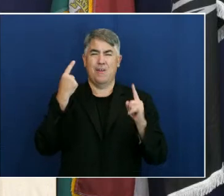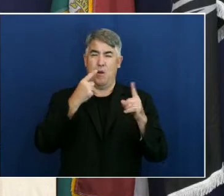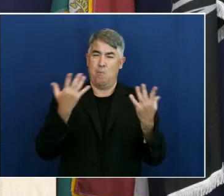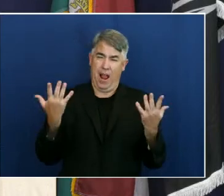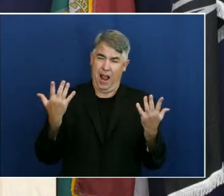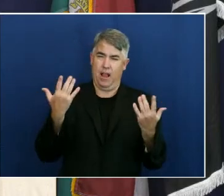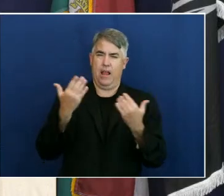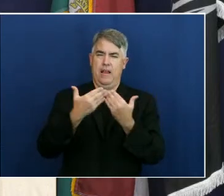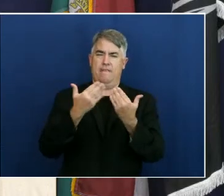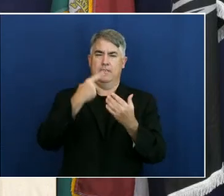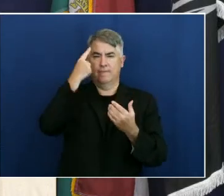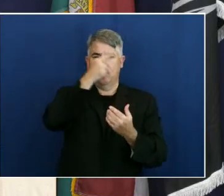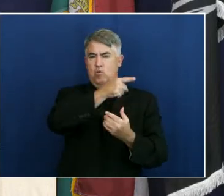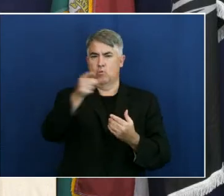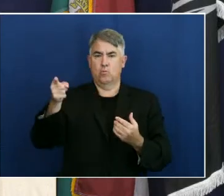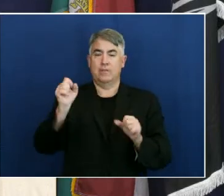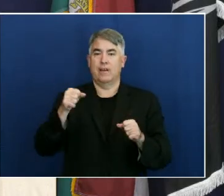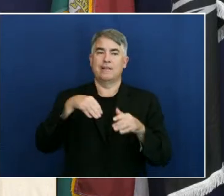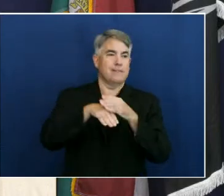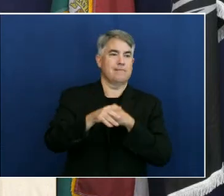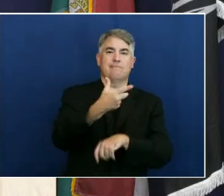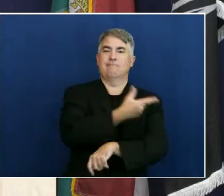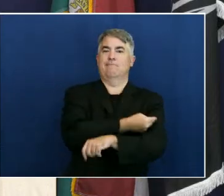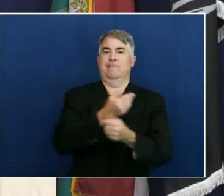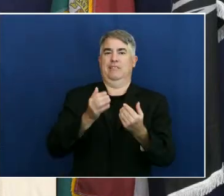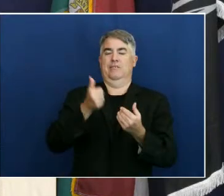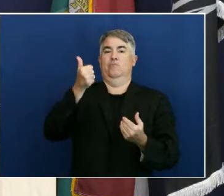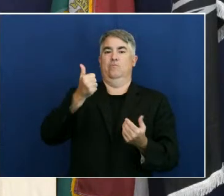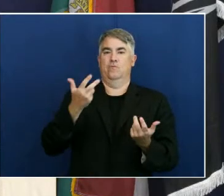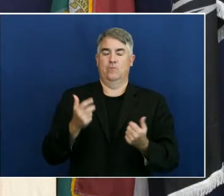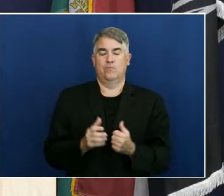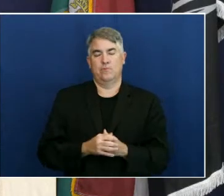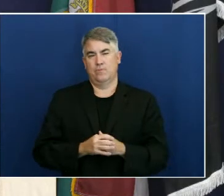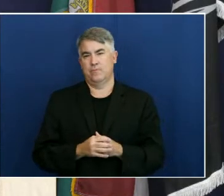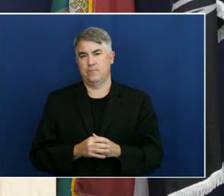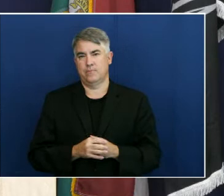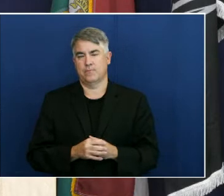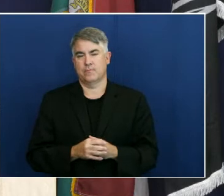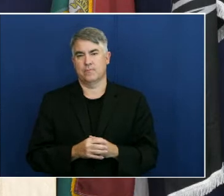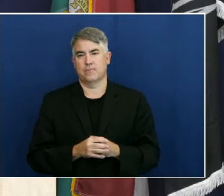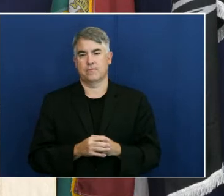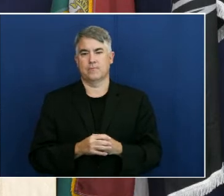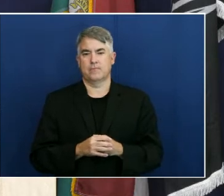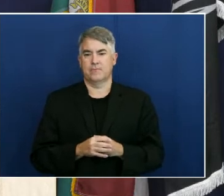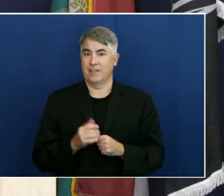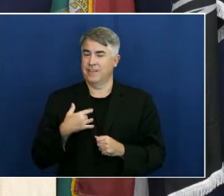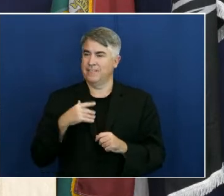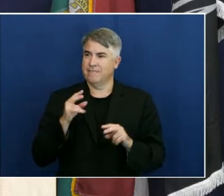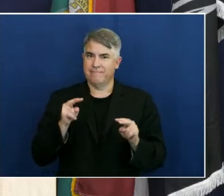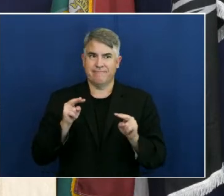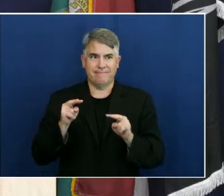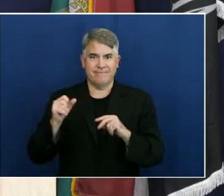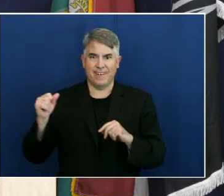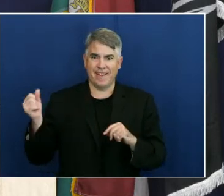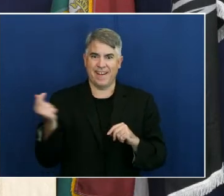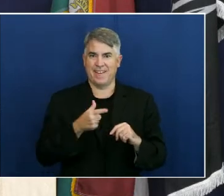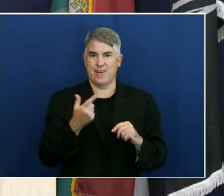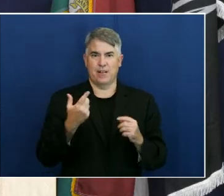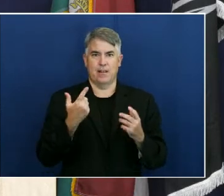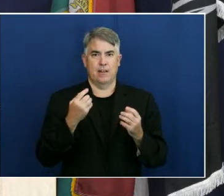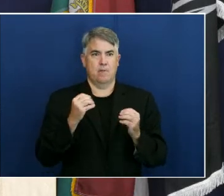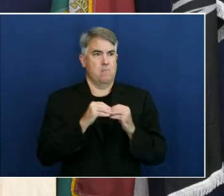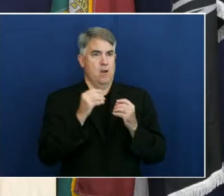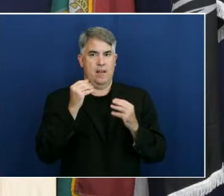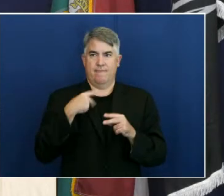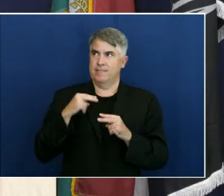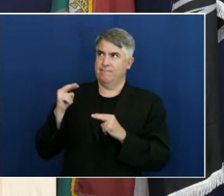easier to access, and we're very excited about the pending. Again, it won't be official until the Western States Working Group signs off